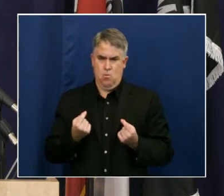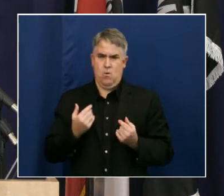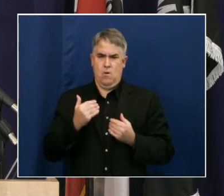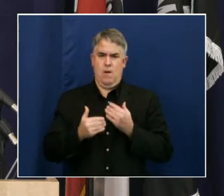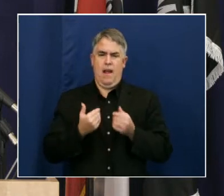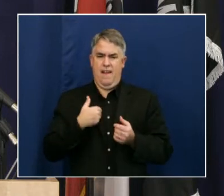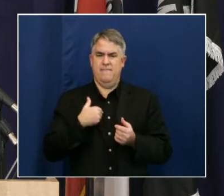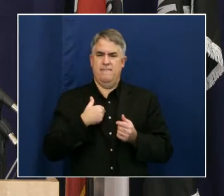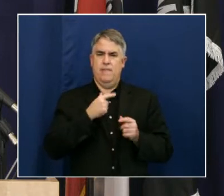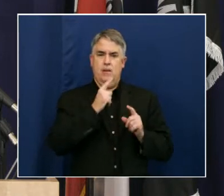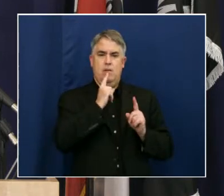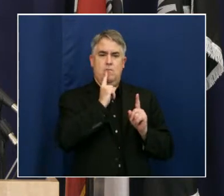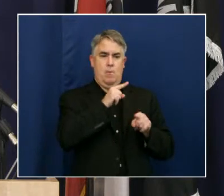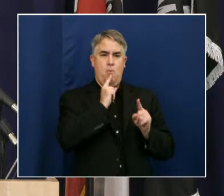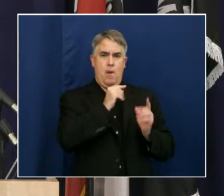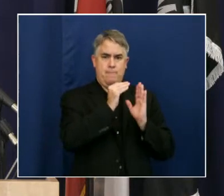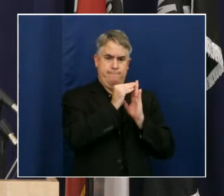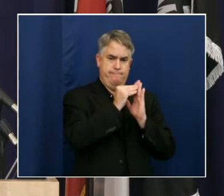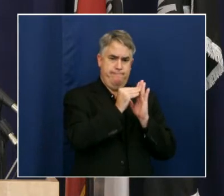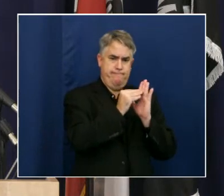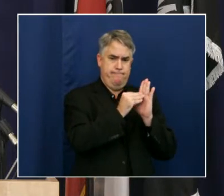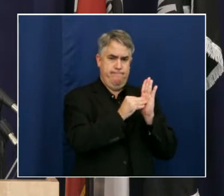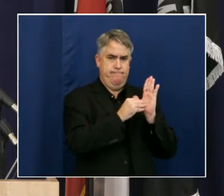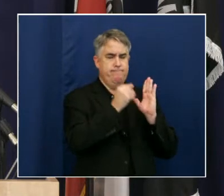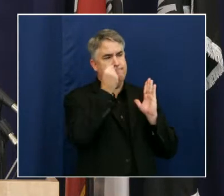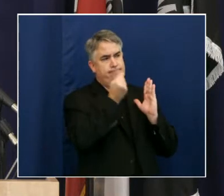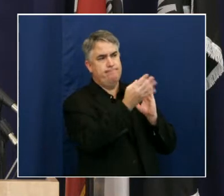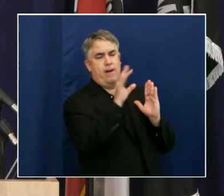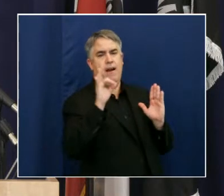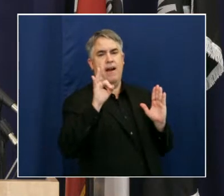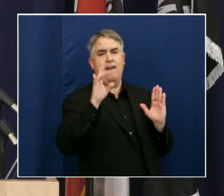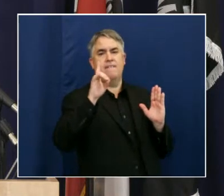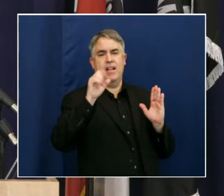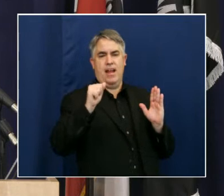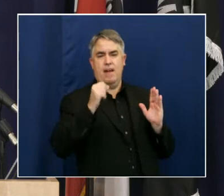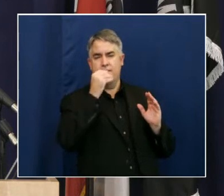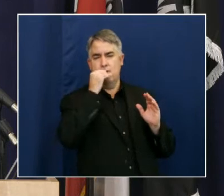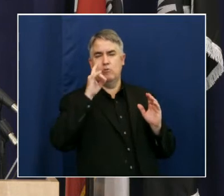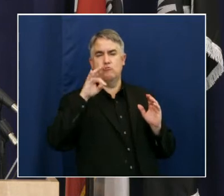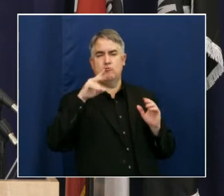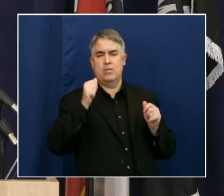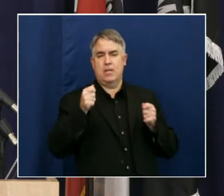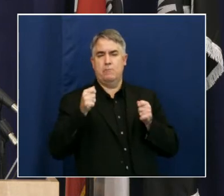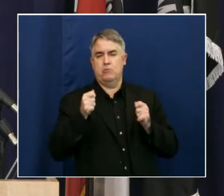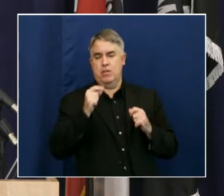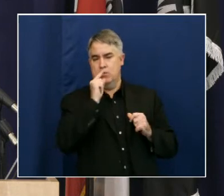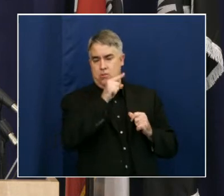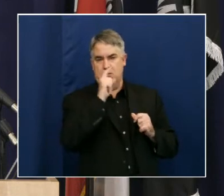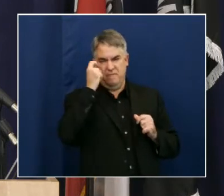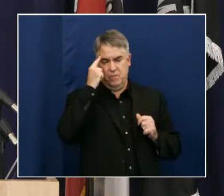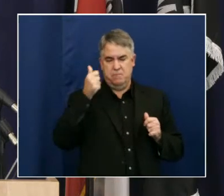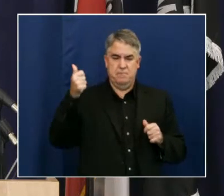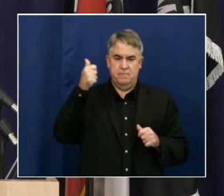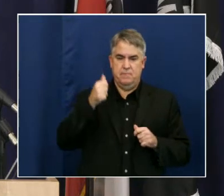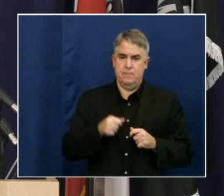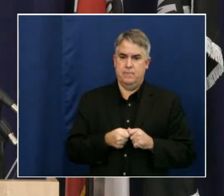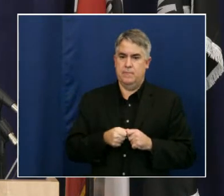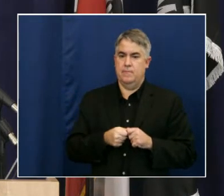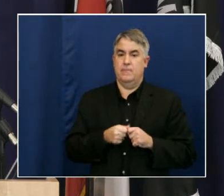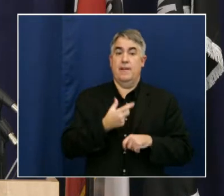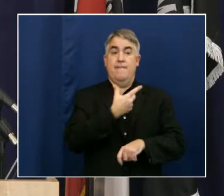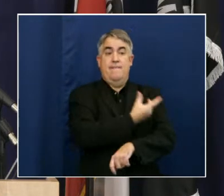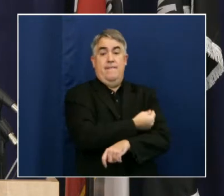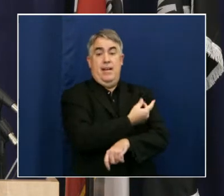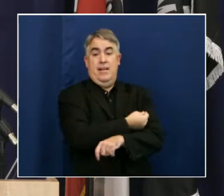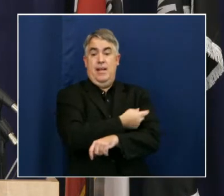filed to the FDA called a VAERS report. It's a Vaccine Adverse Event Response